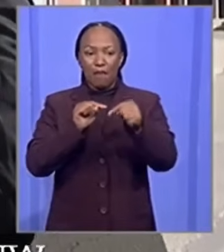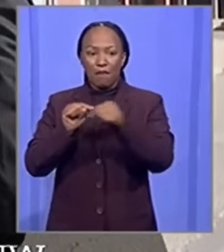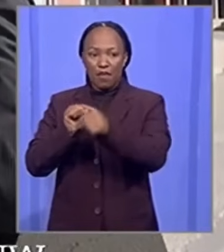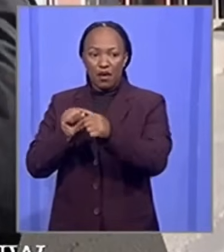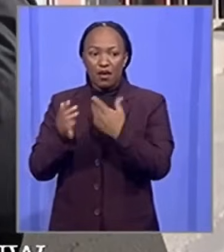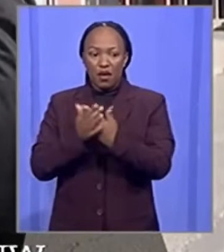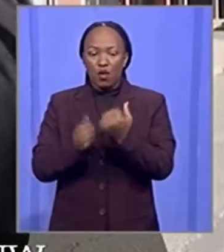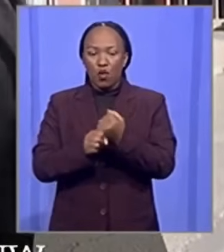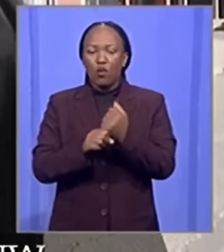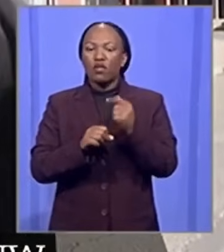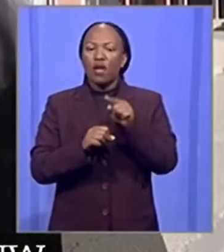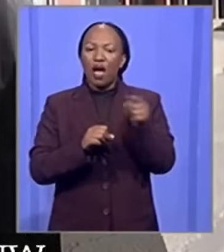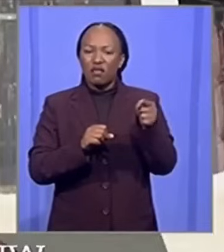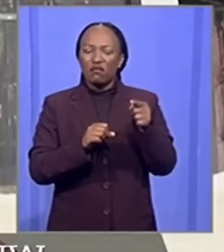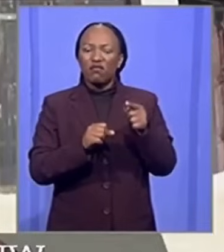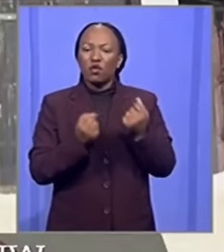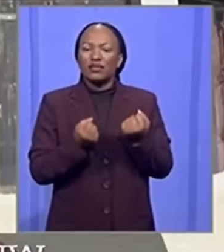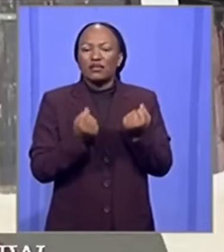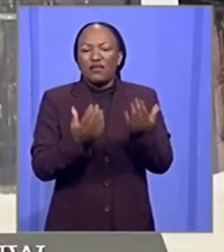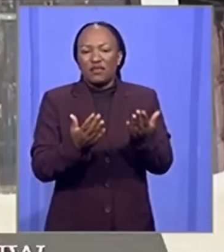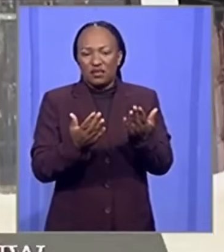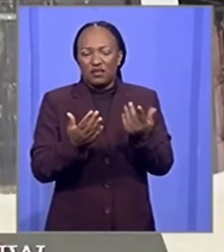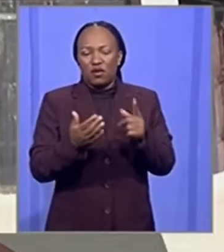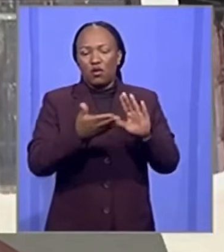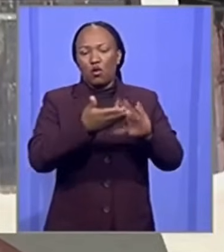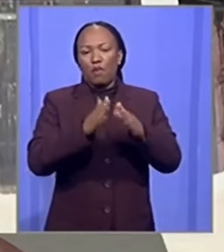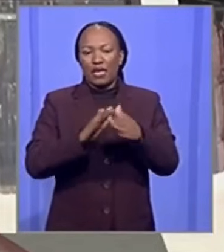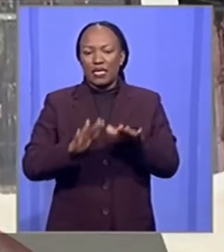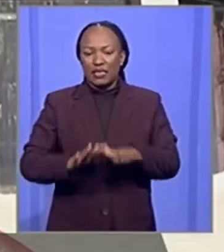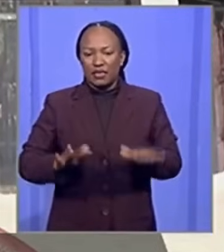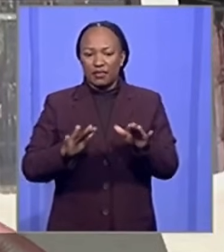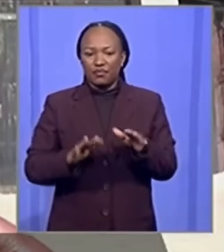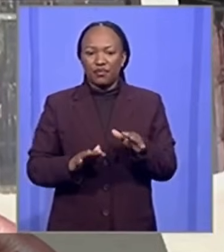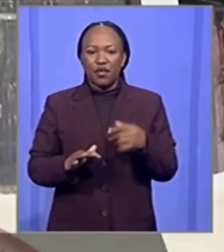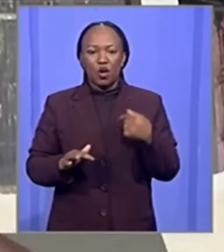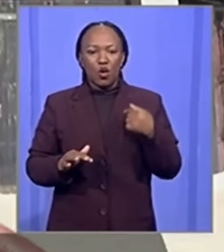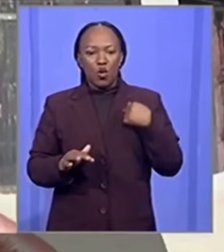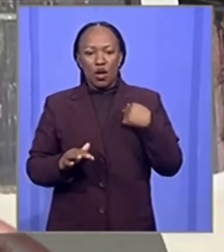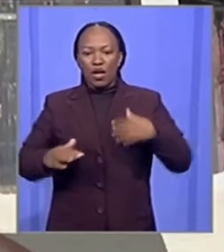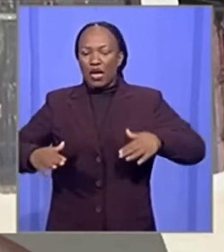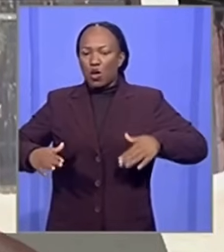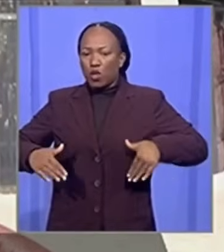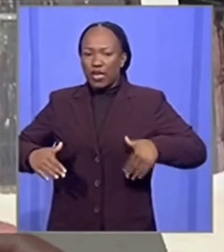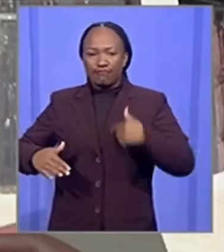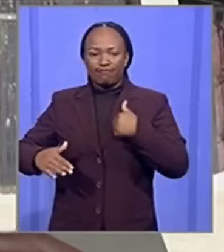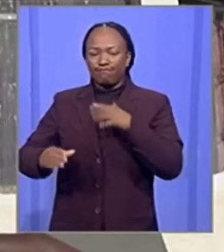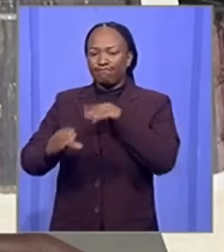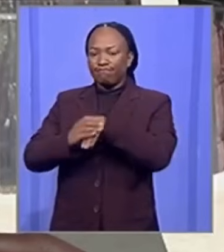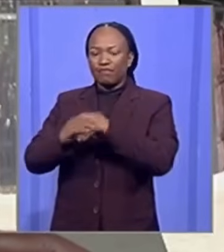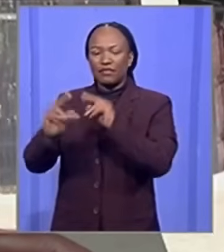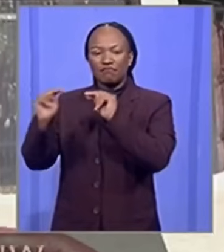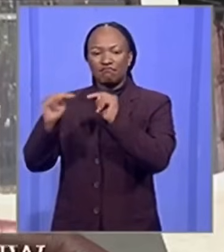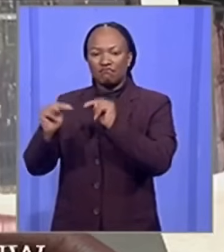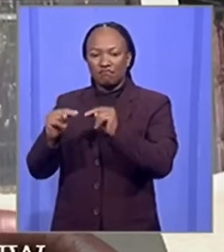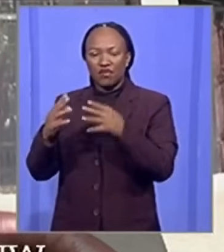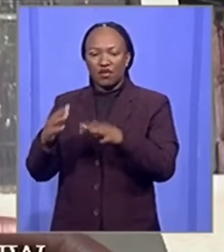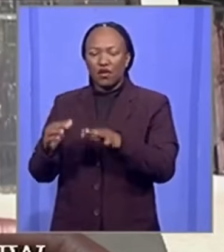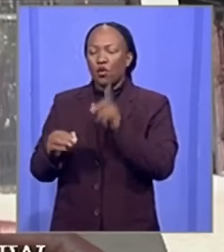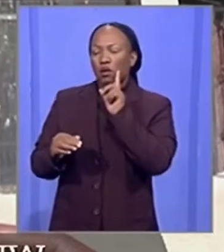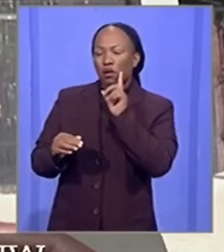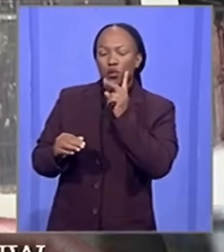baagi ditirelo mo profenseng. Ha re soka re kena dipuisano le Makoko Kganetswa mang e taba hona re bonang hore o tla etsahala eng re metse